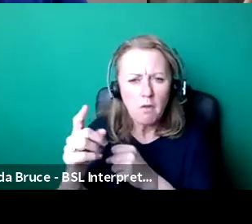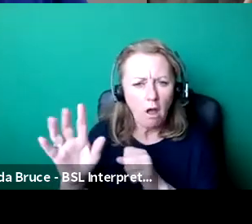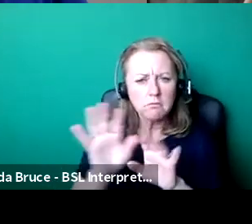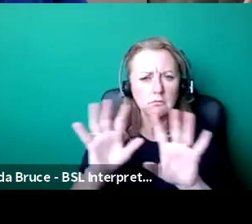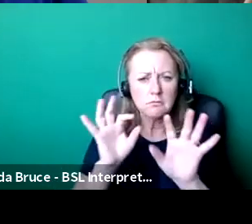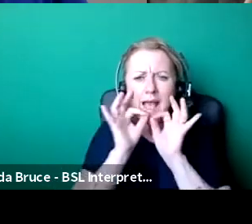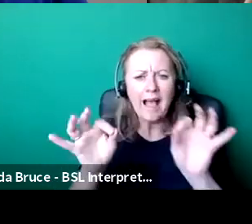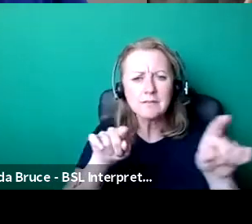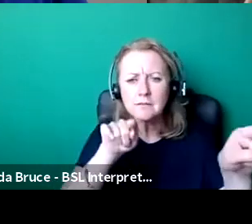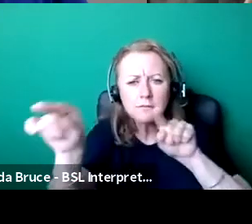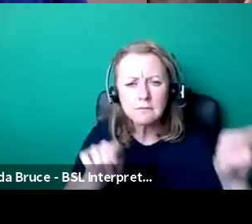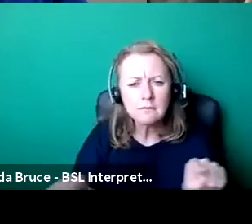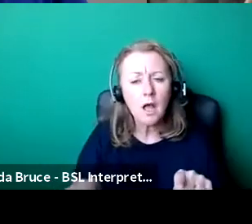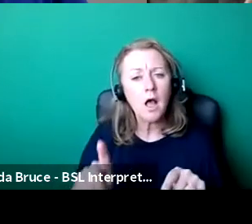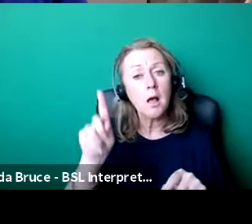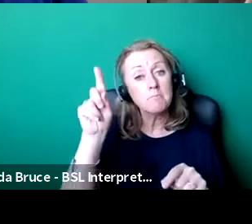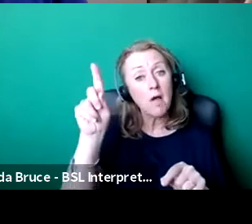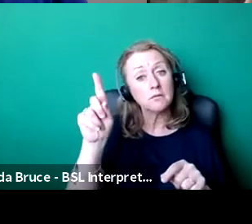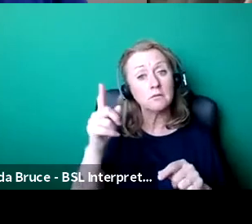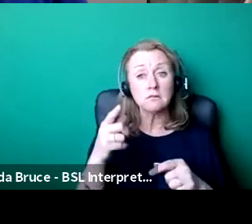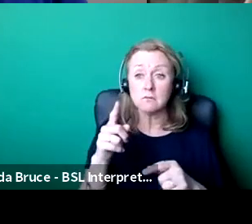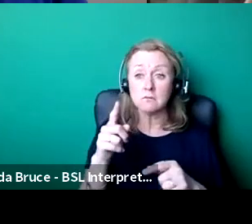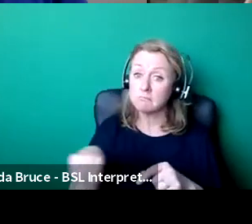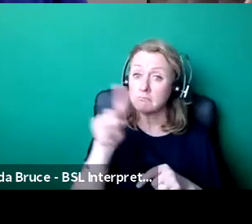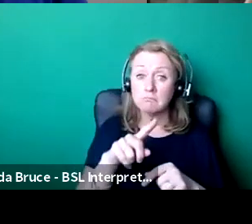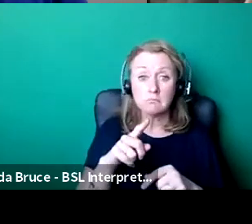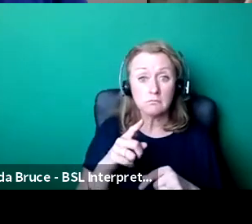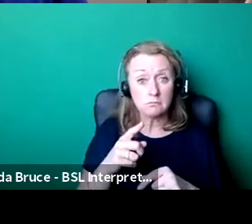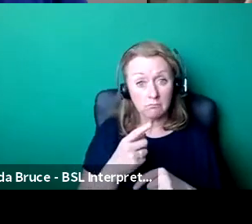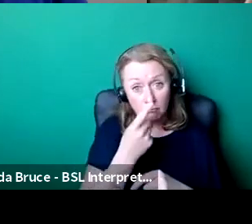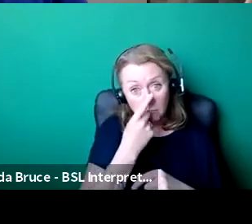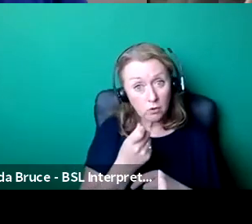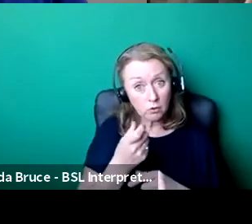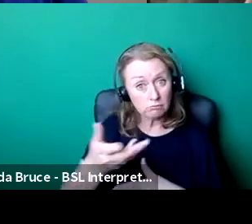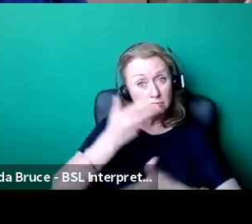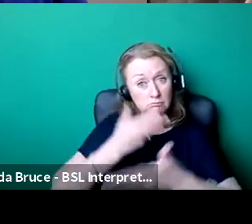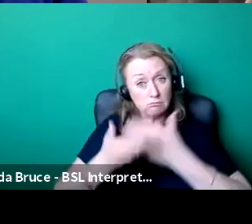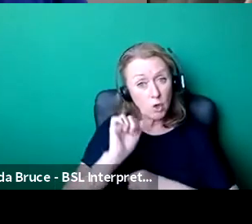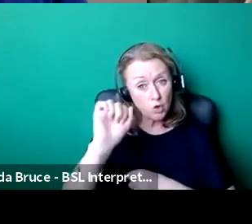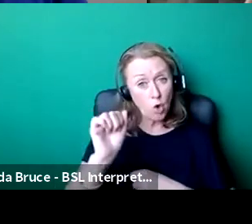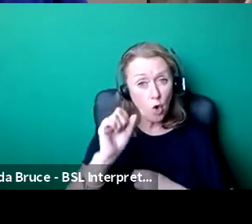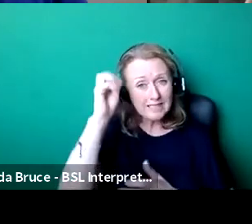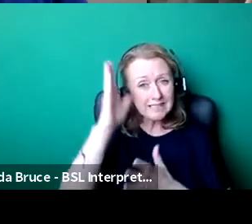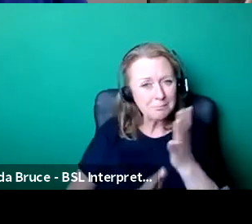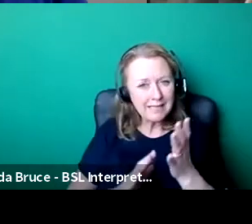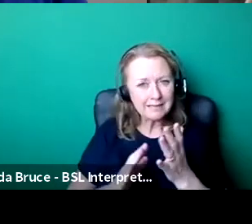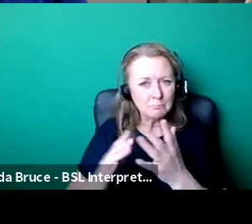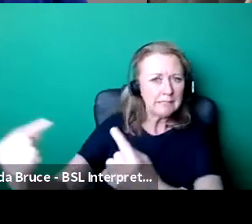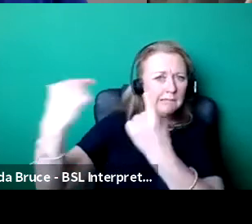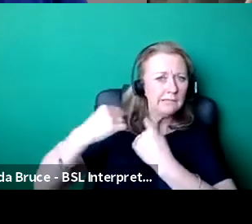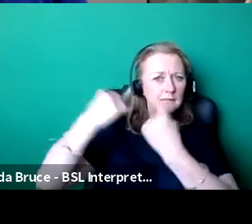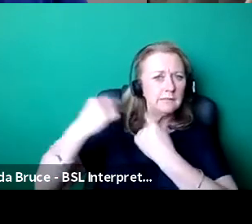I'm wondering if someone can talk a little bit perhaps about their experience with online harassment. There have